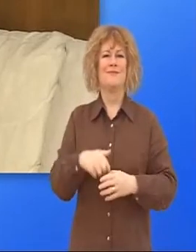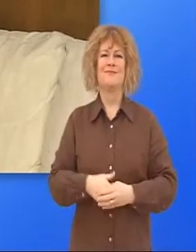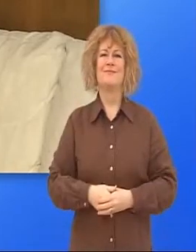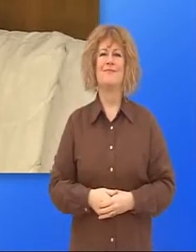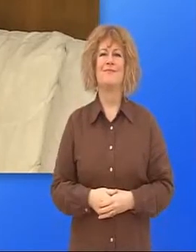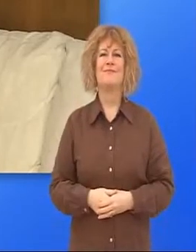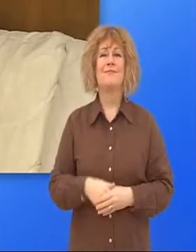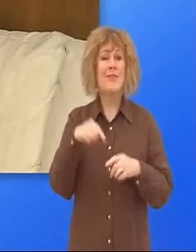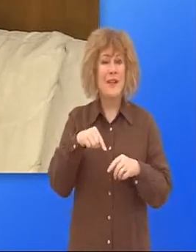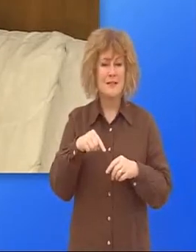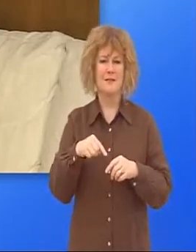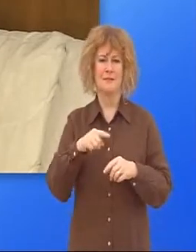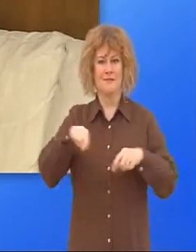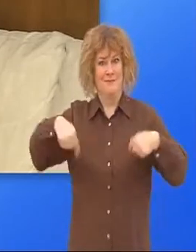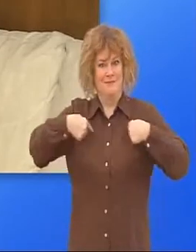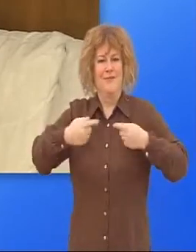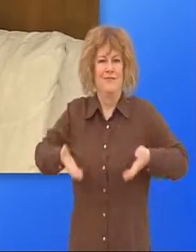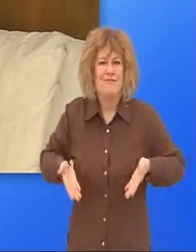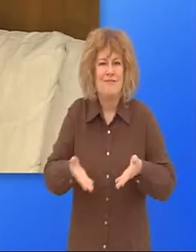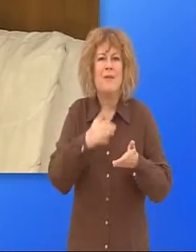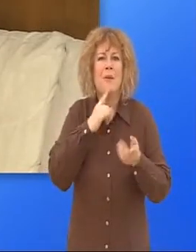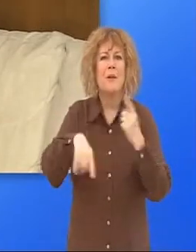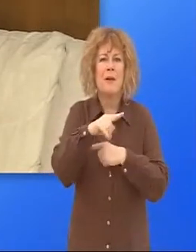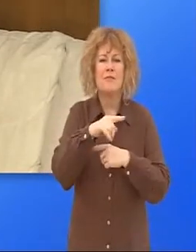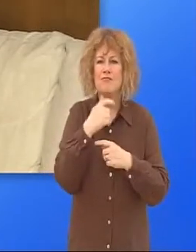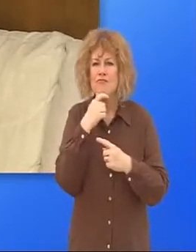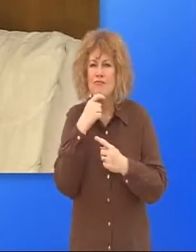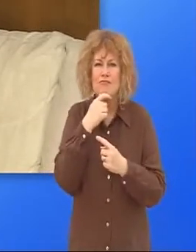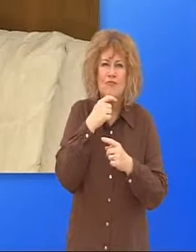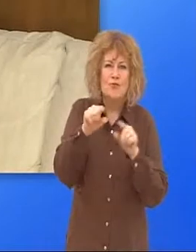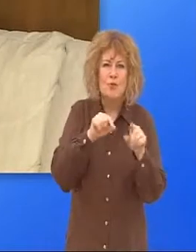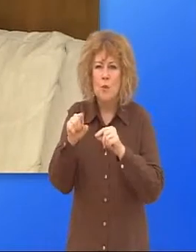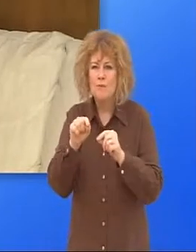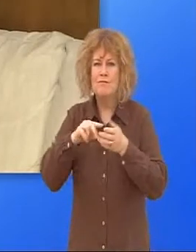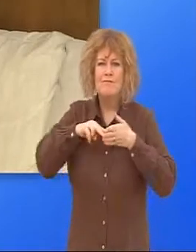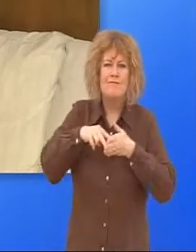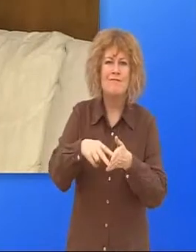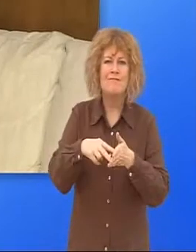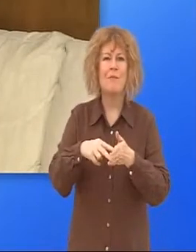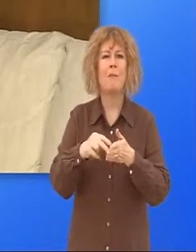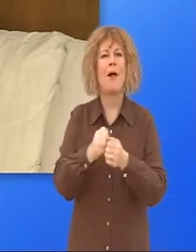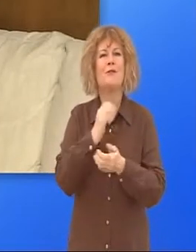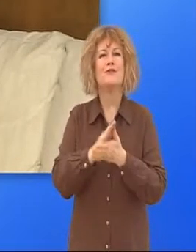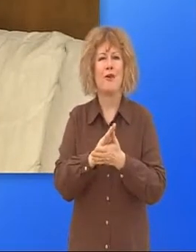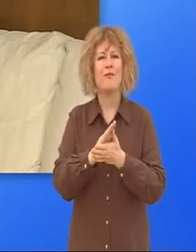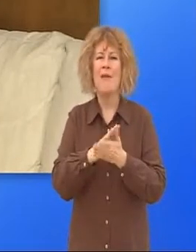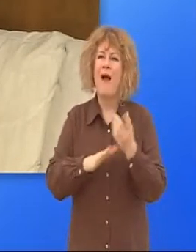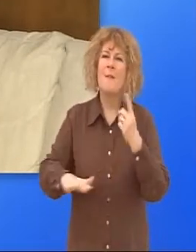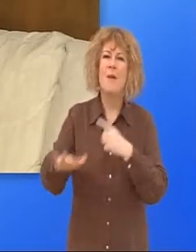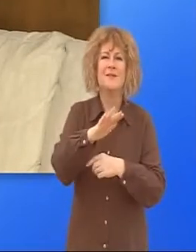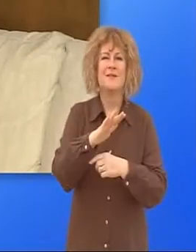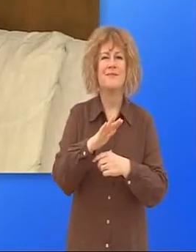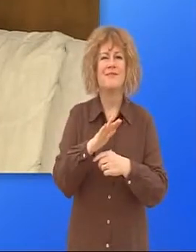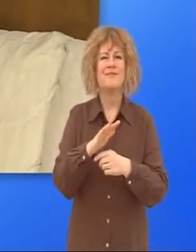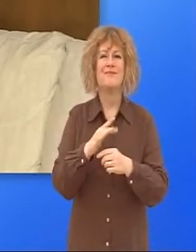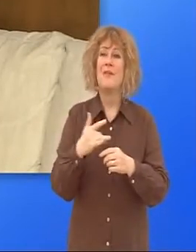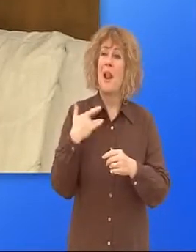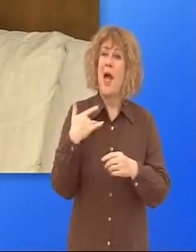possible. It's the way in which we can give people choice and control over their own lives, and to make certain